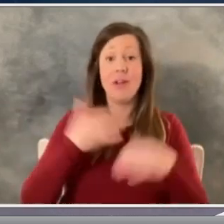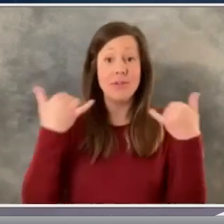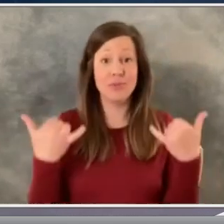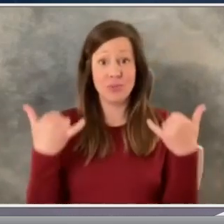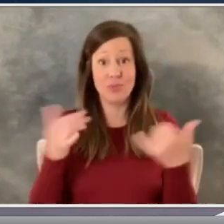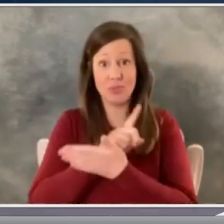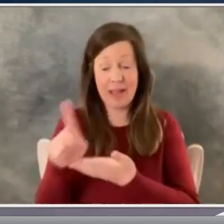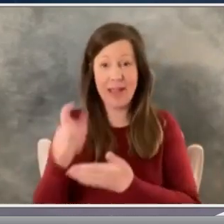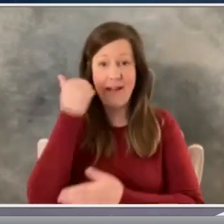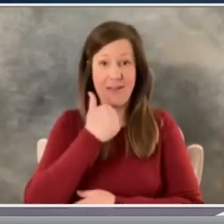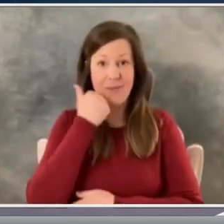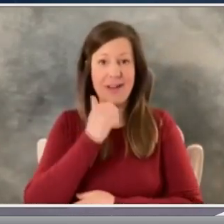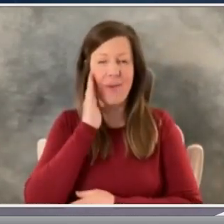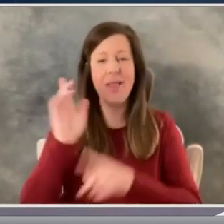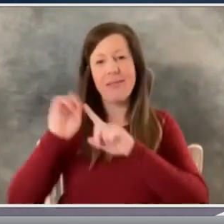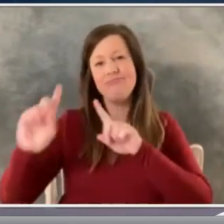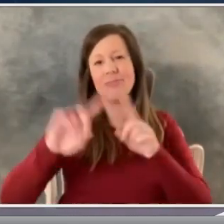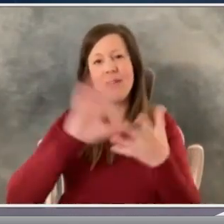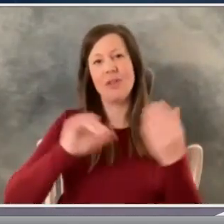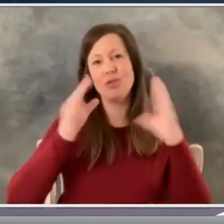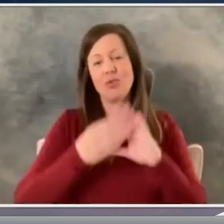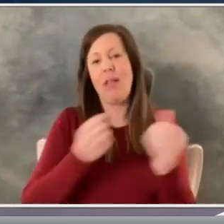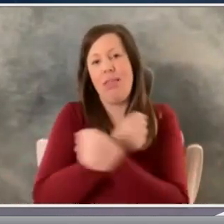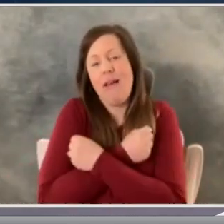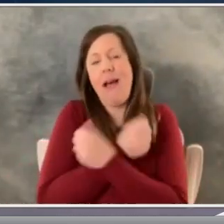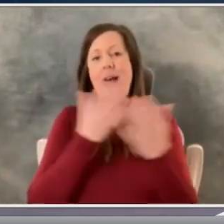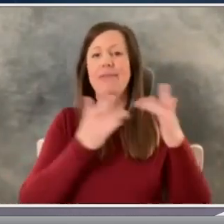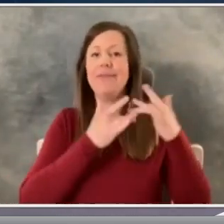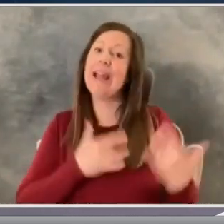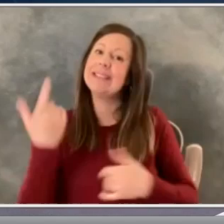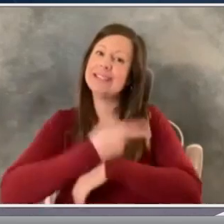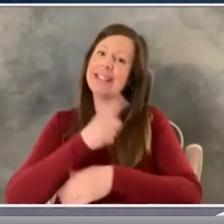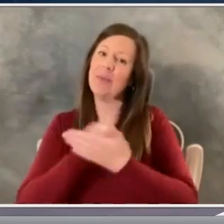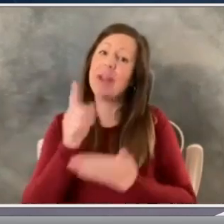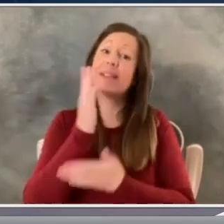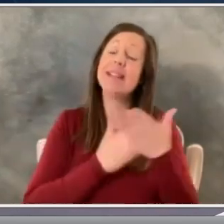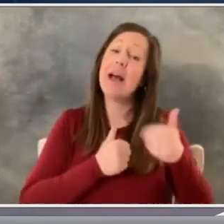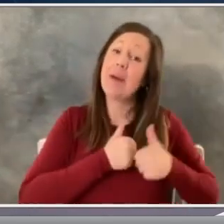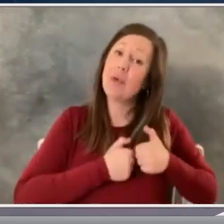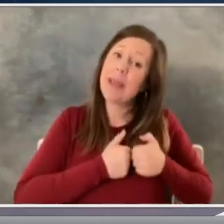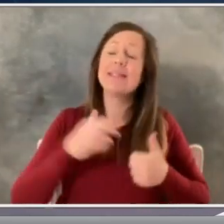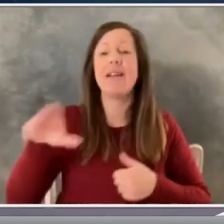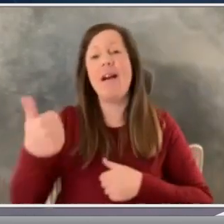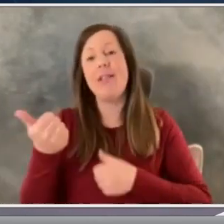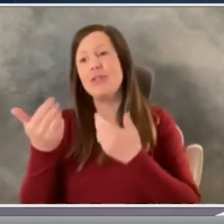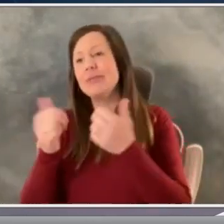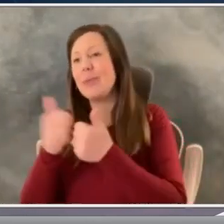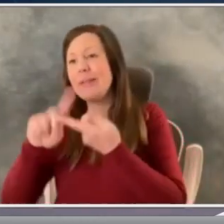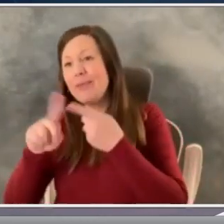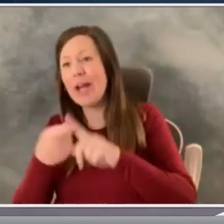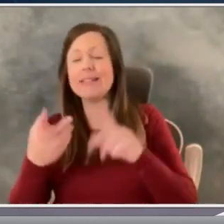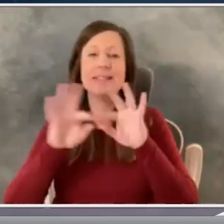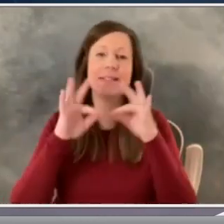of love in honor of Valentine's Day week. Some are romantic love, others are about the love between friends, family, community, and in